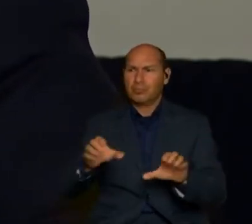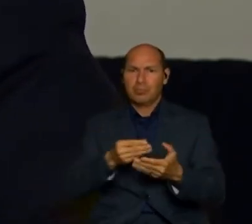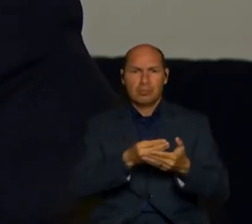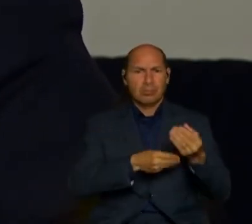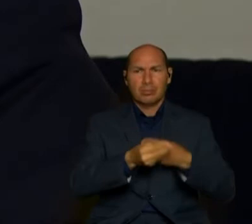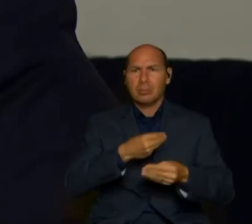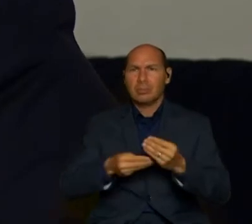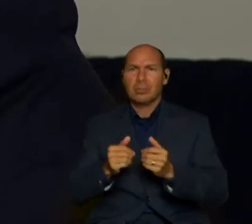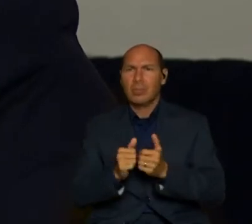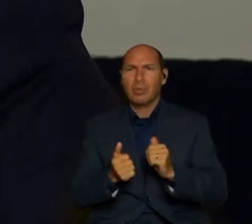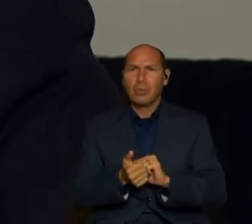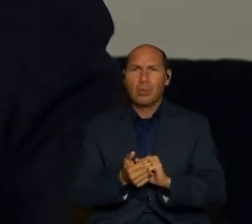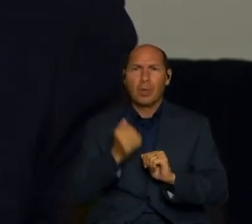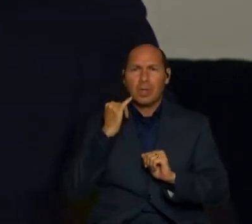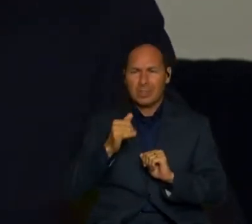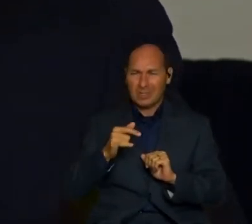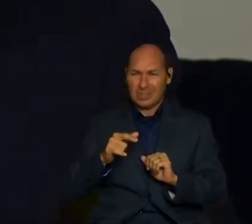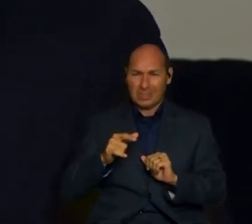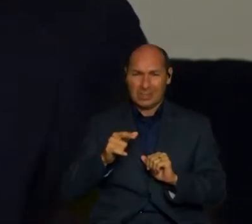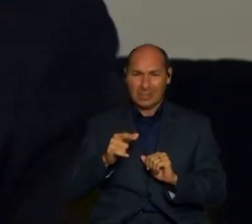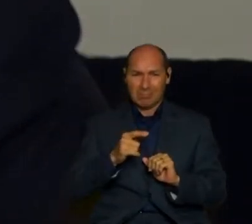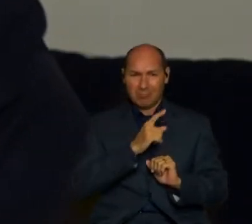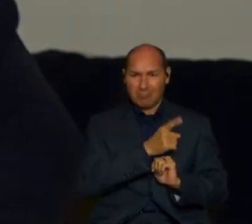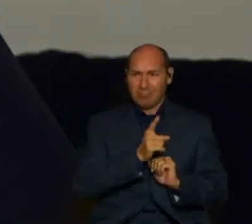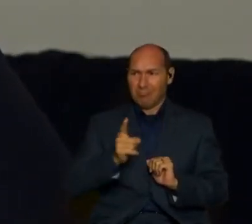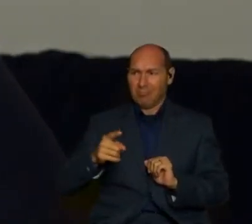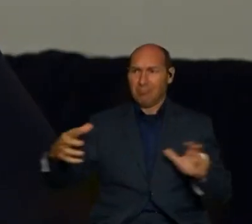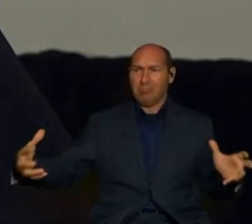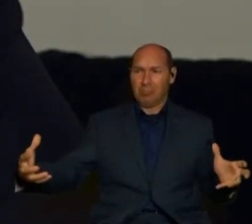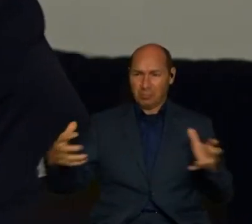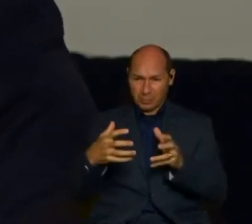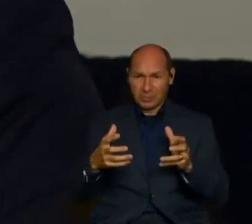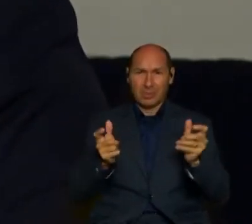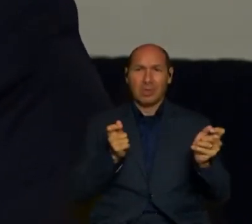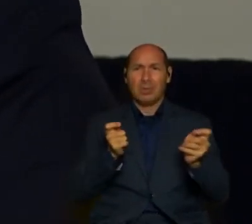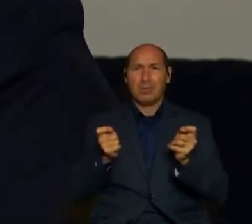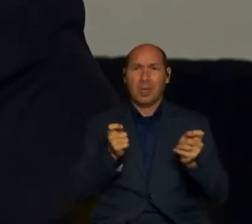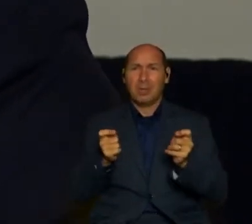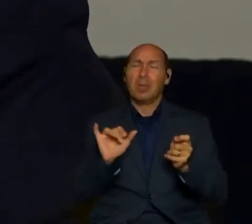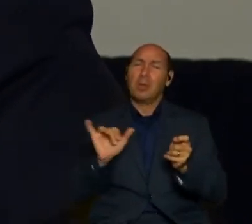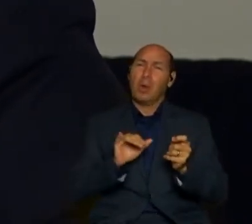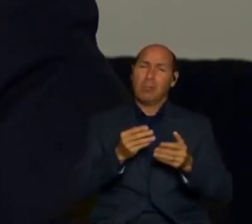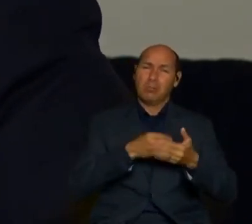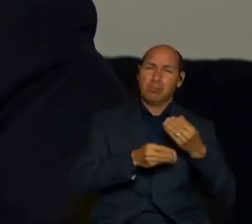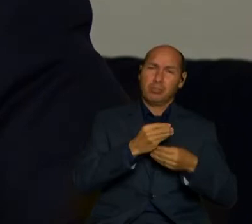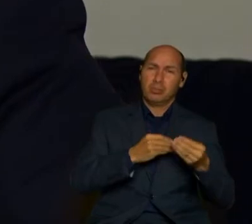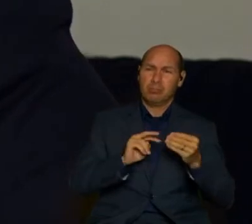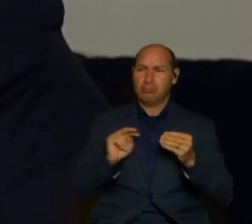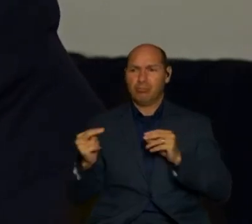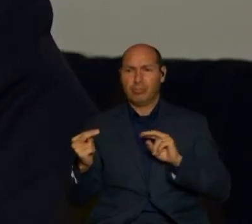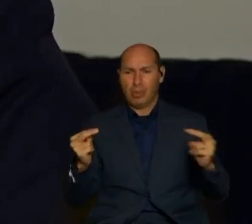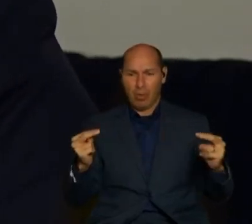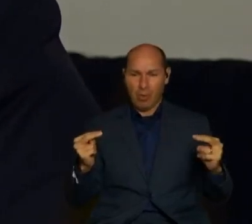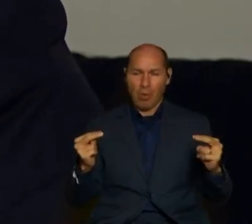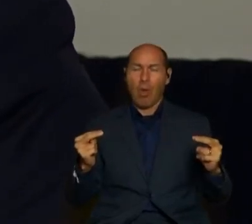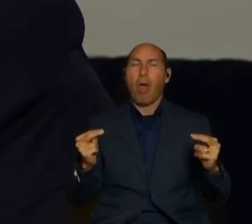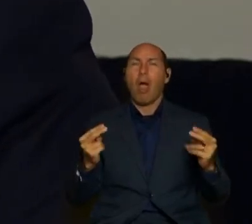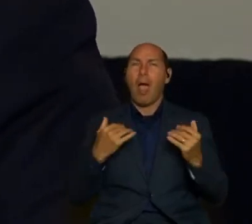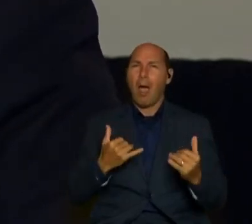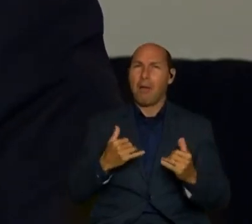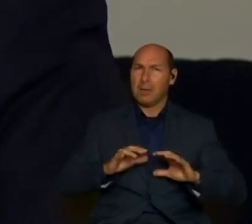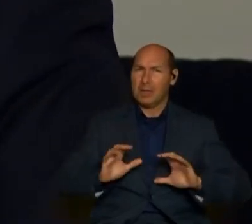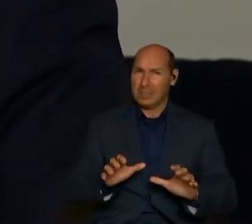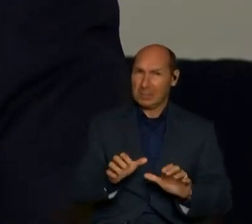those things together from the management perspective and from the budget perspective, we're going to be able to do even greater things that we're doing right